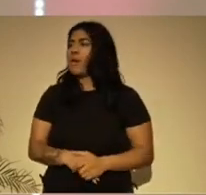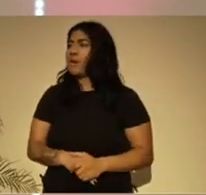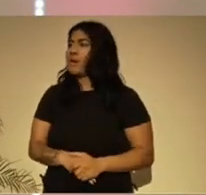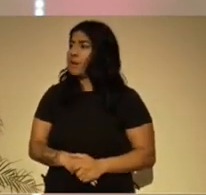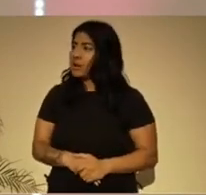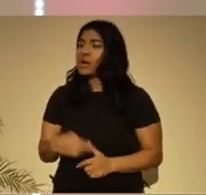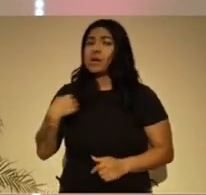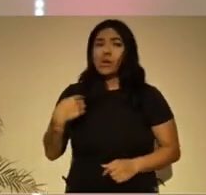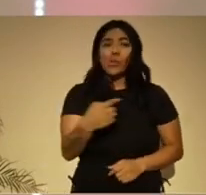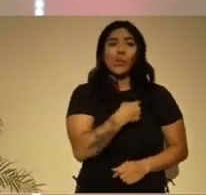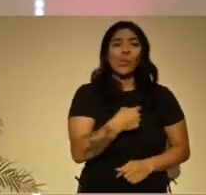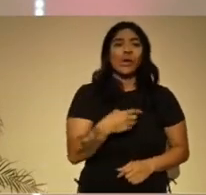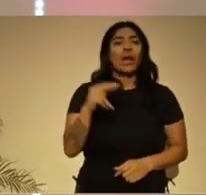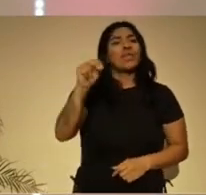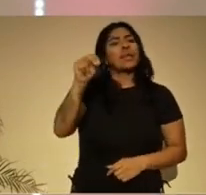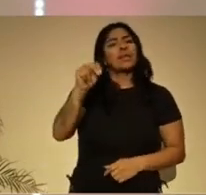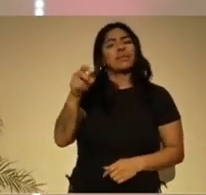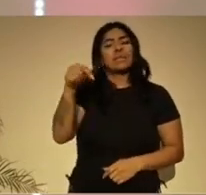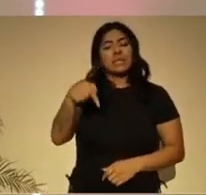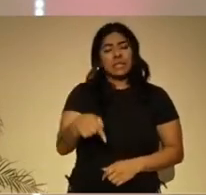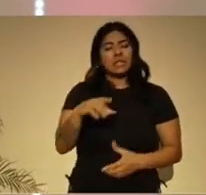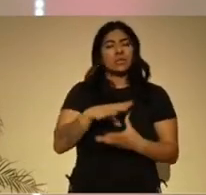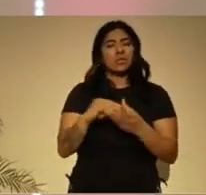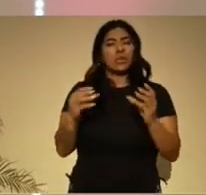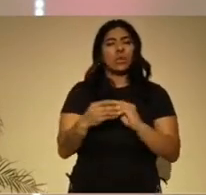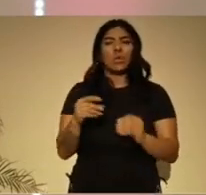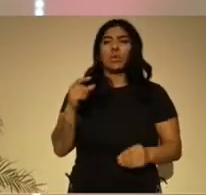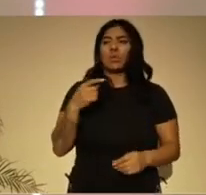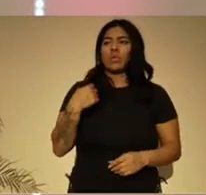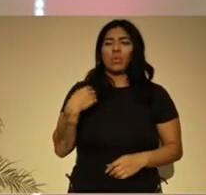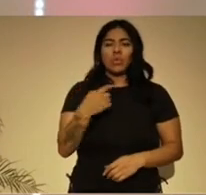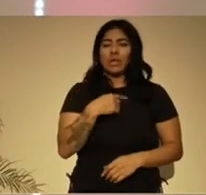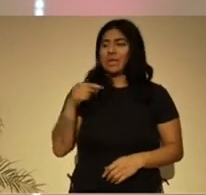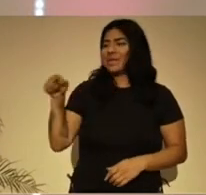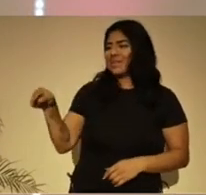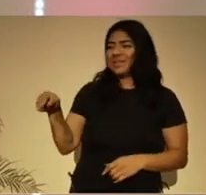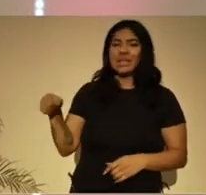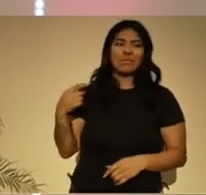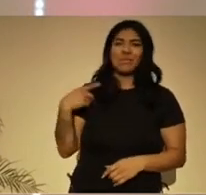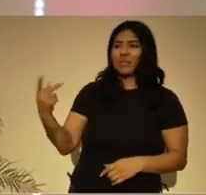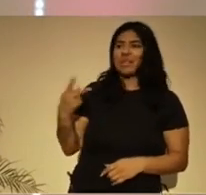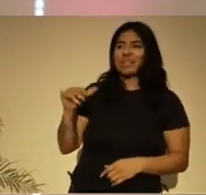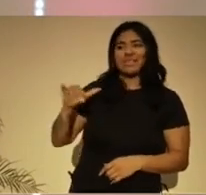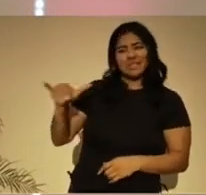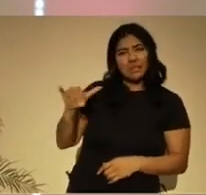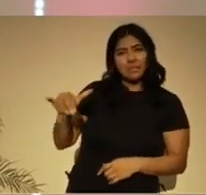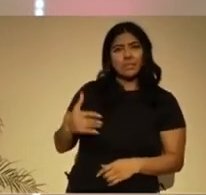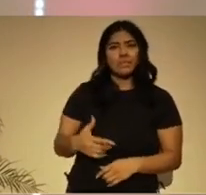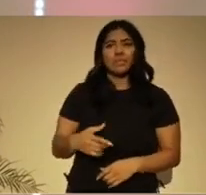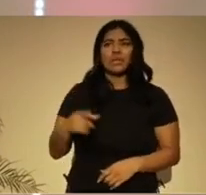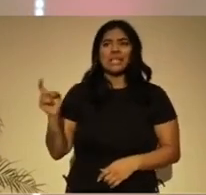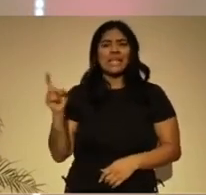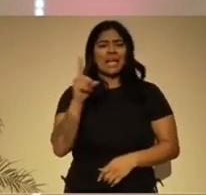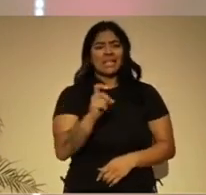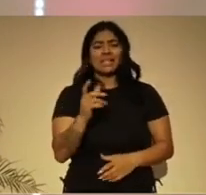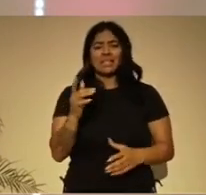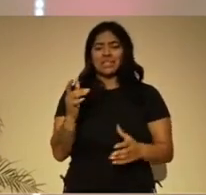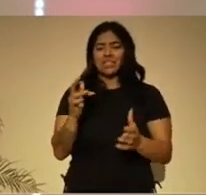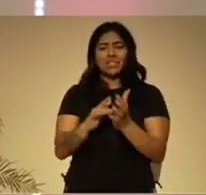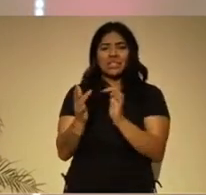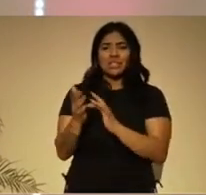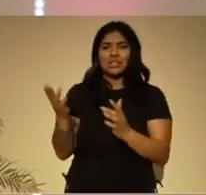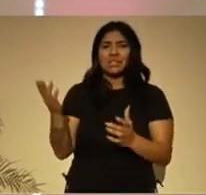We are the Nicodemus in the story. We are he is us. That he's asking Jesus, like, what do I gotta do to get up